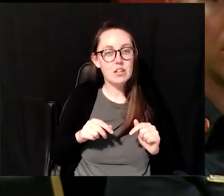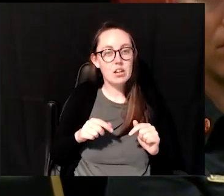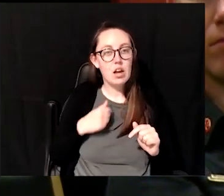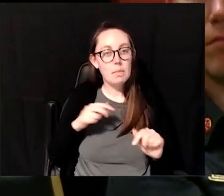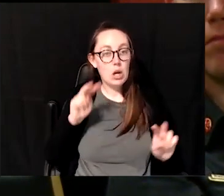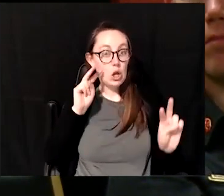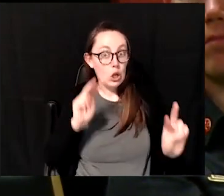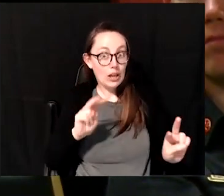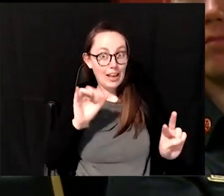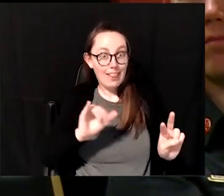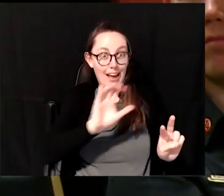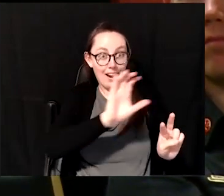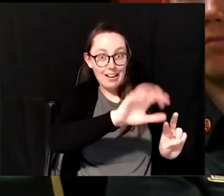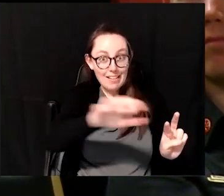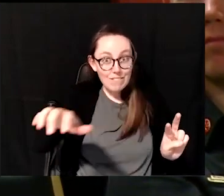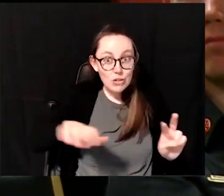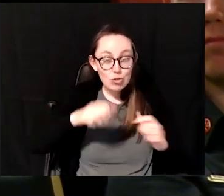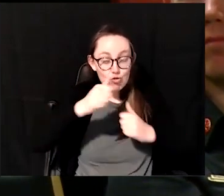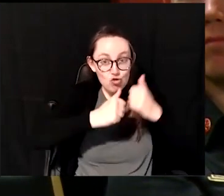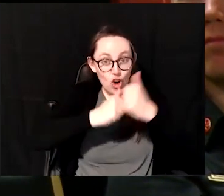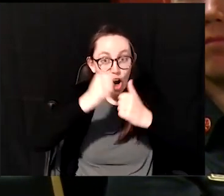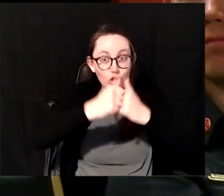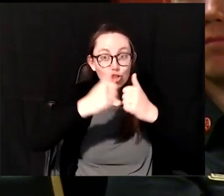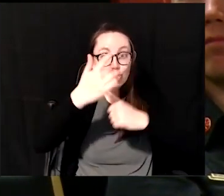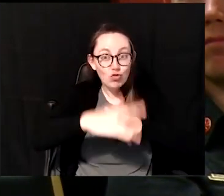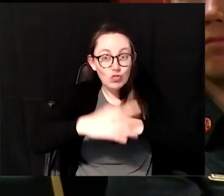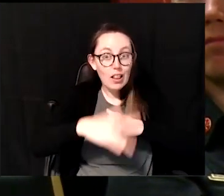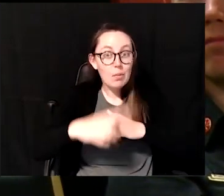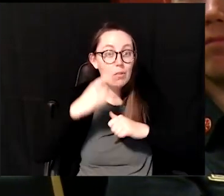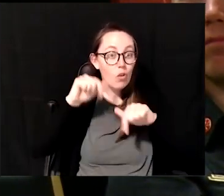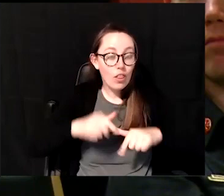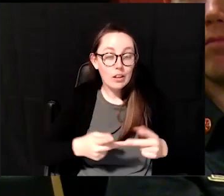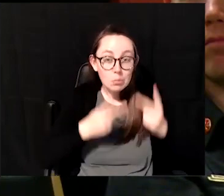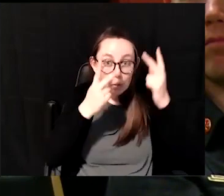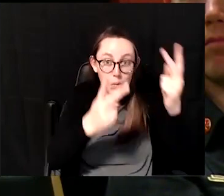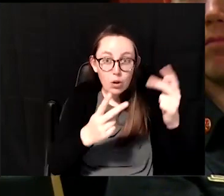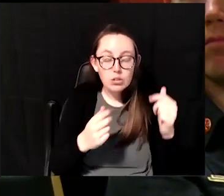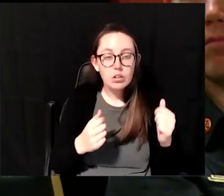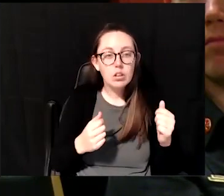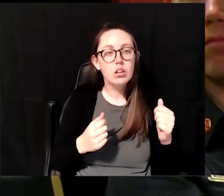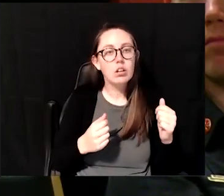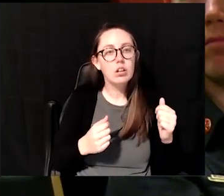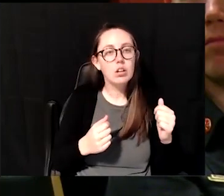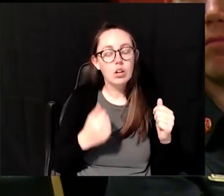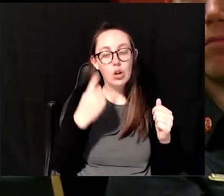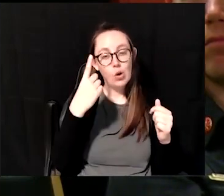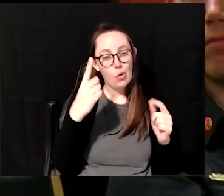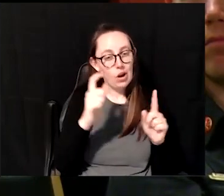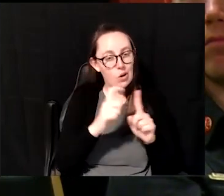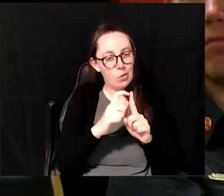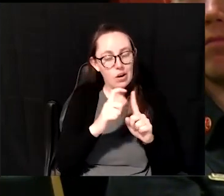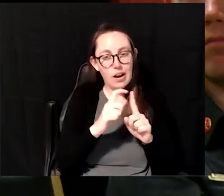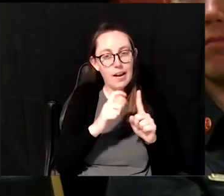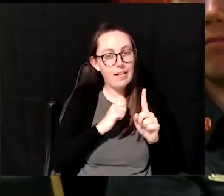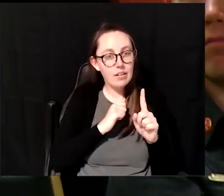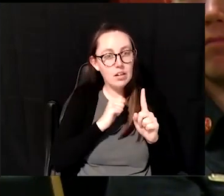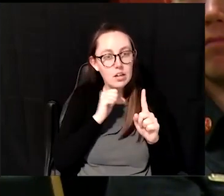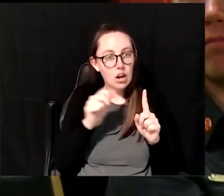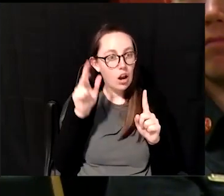infrastructure for this proposal one word I haven't heard mentioned nearly prominently in office